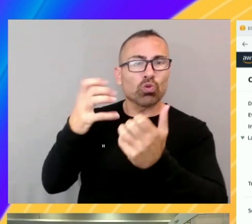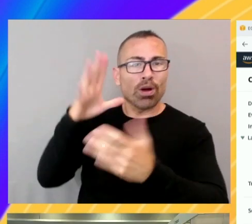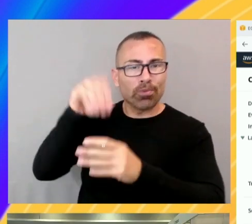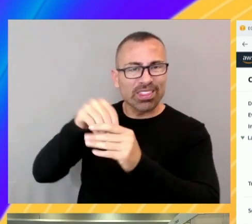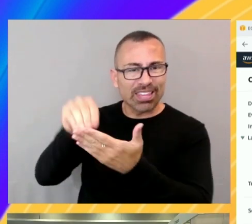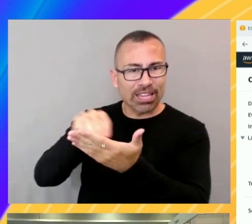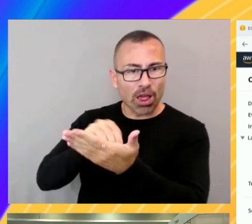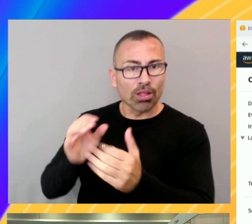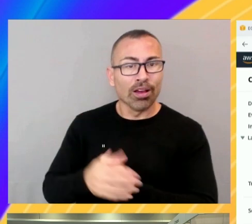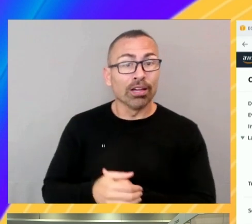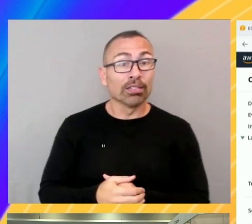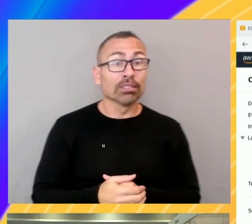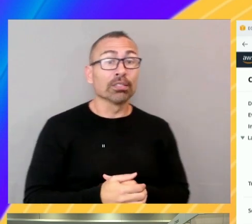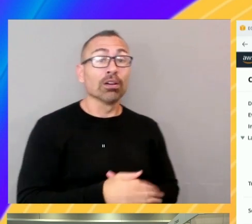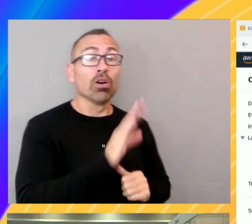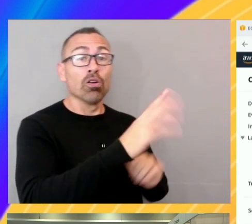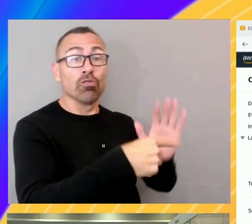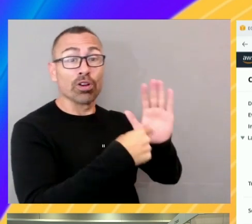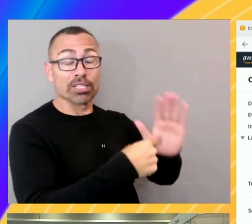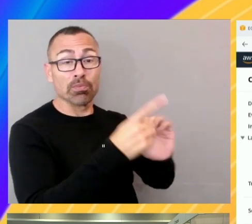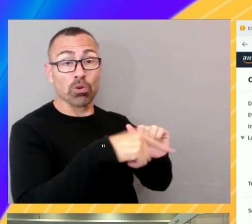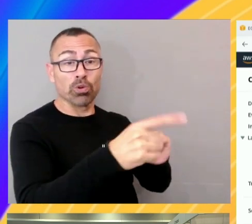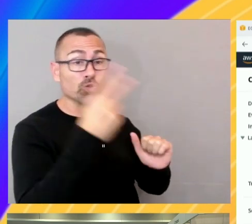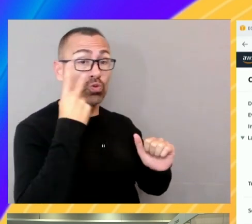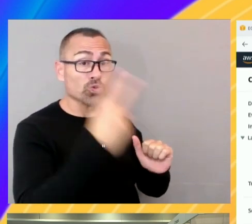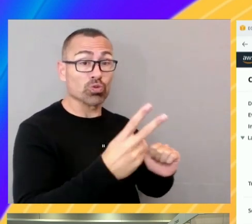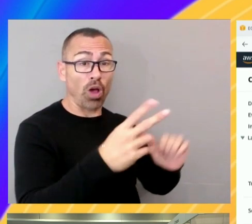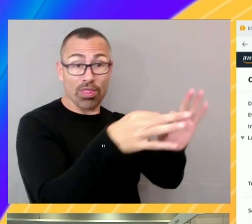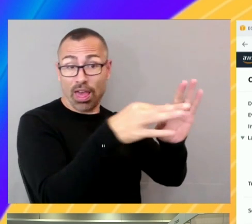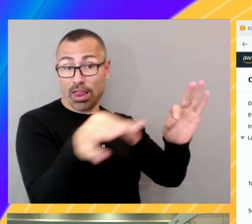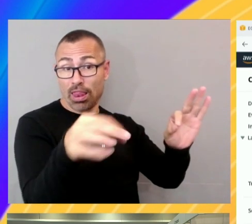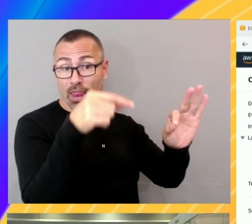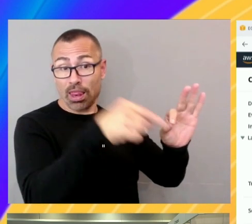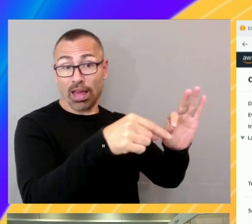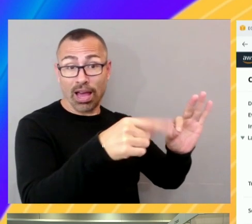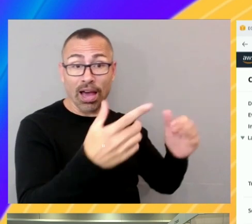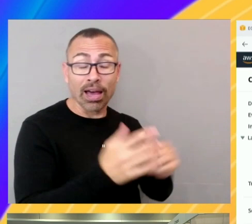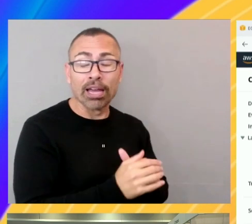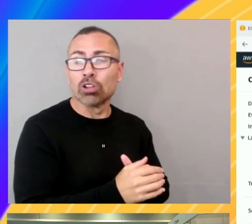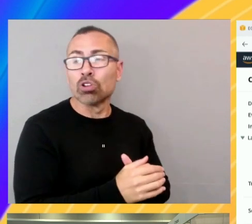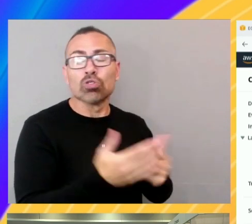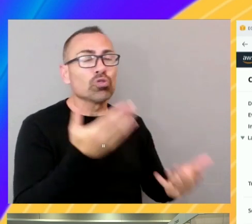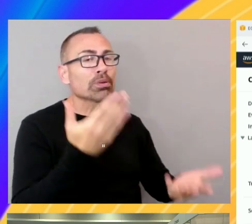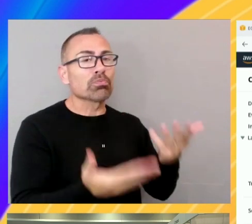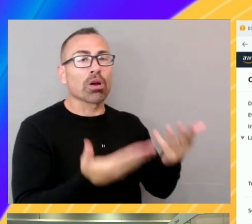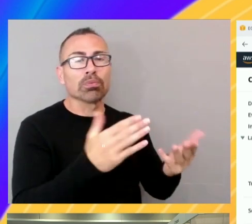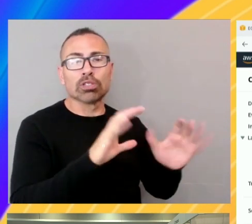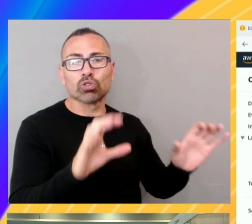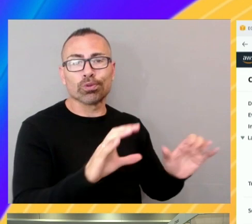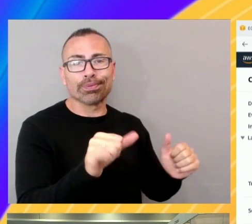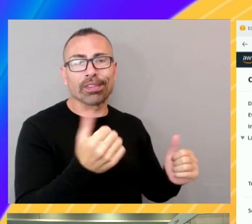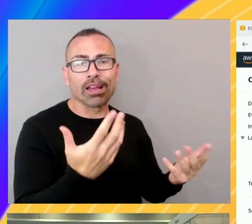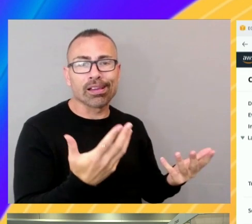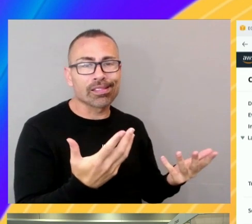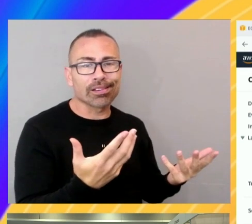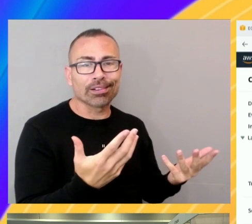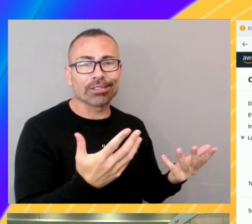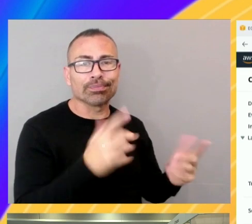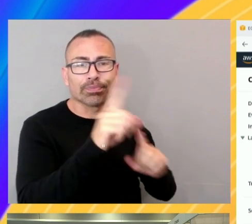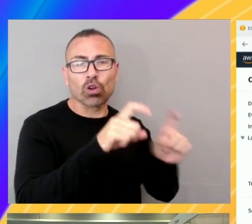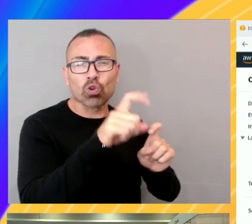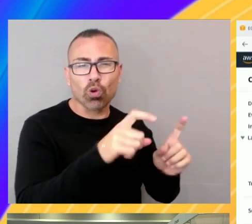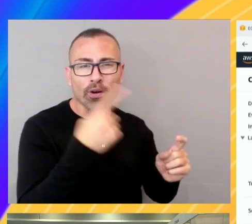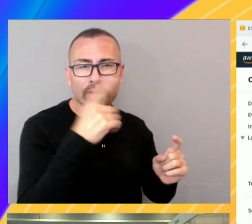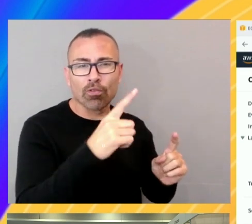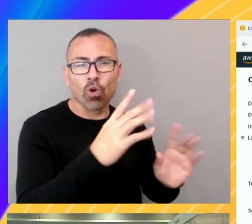it was a putty session, so you could probably then do another another query for give me all the